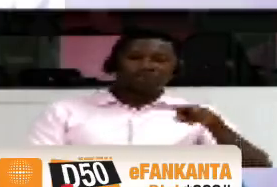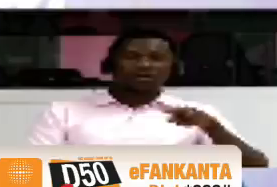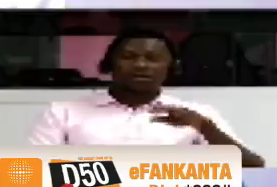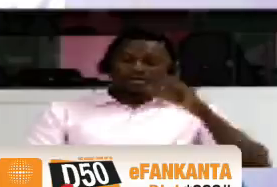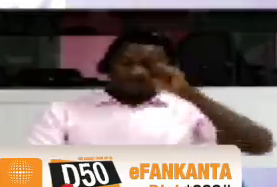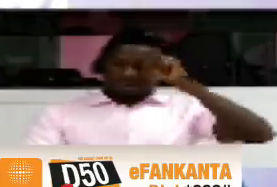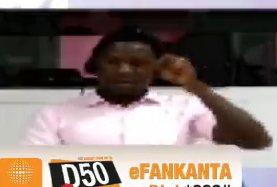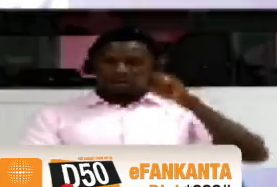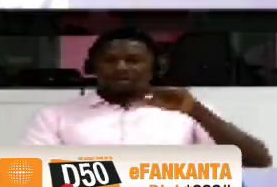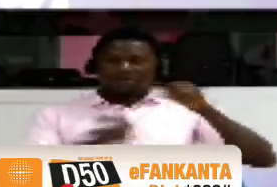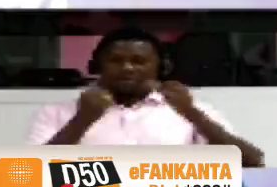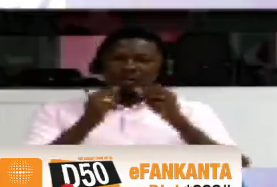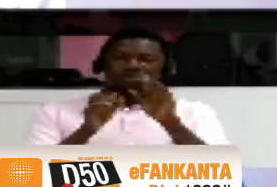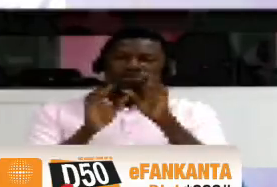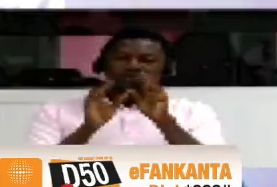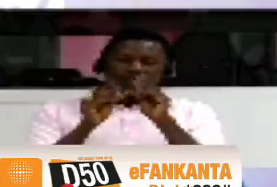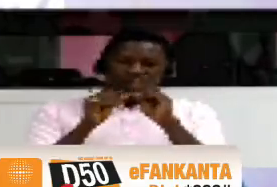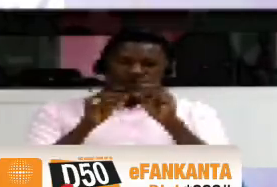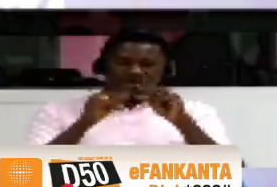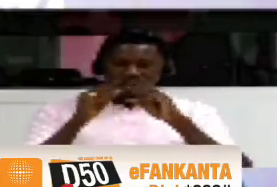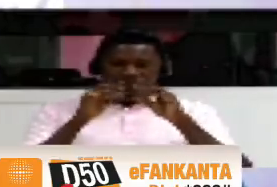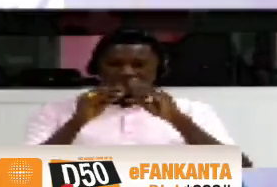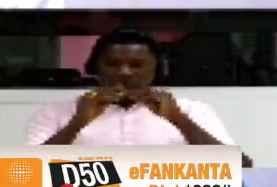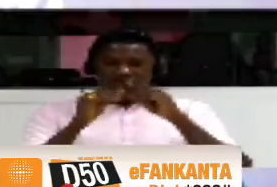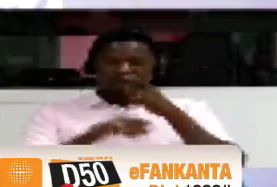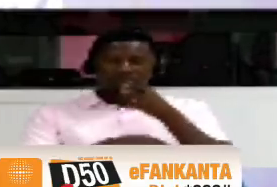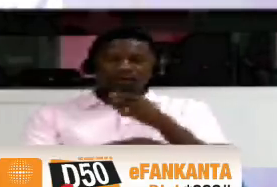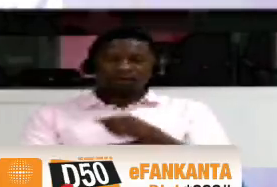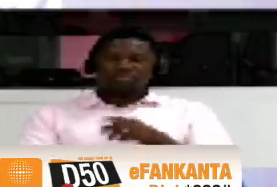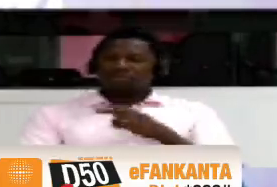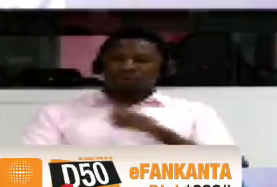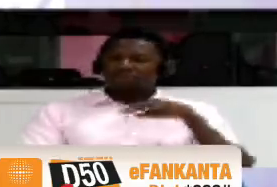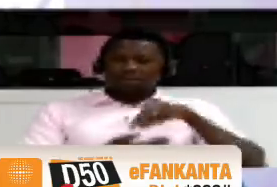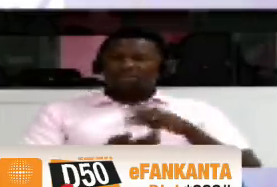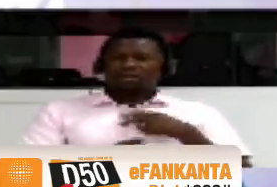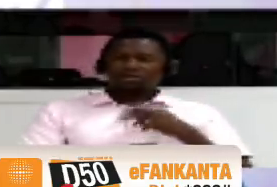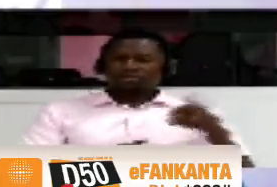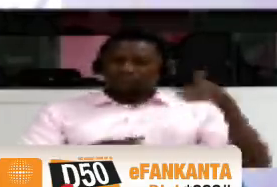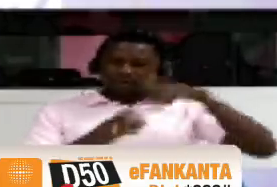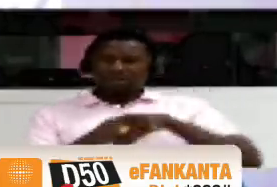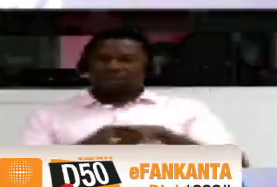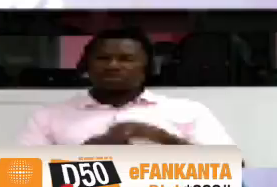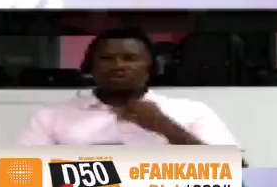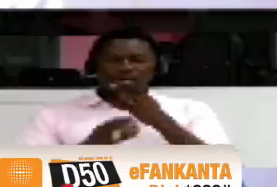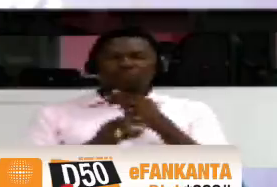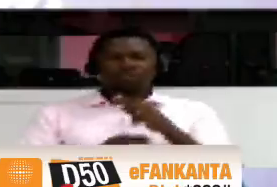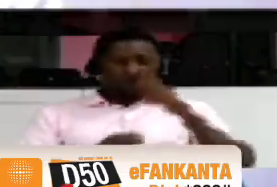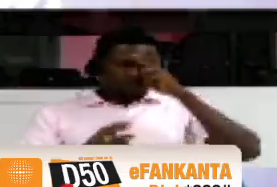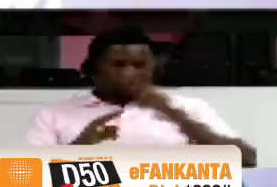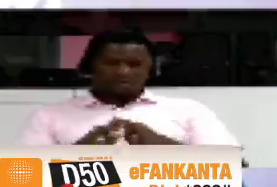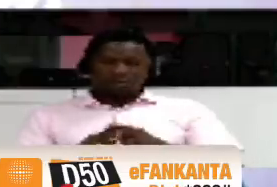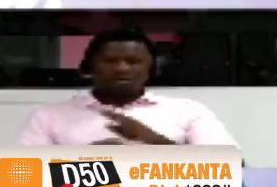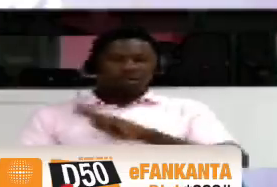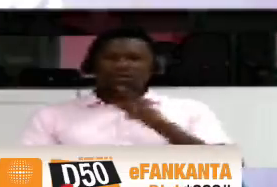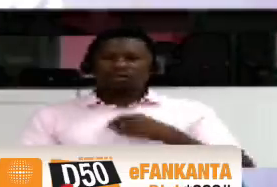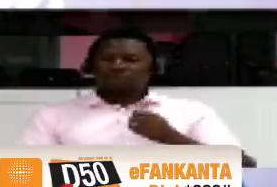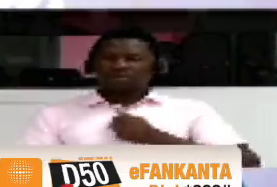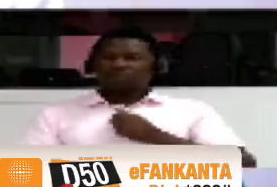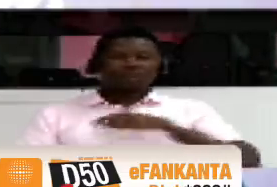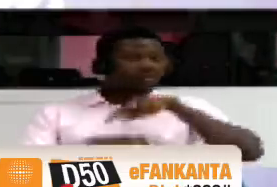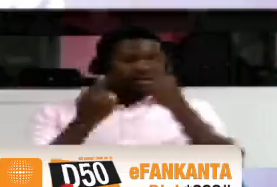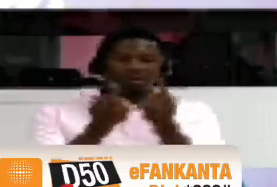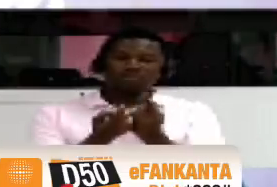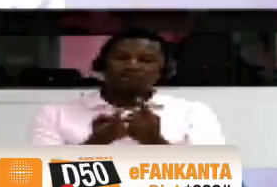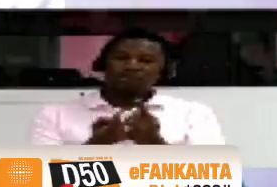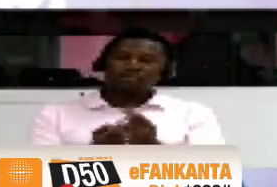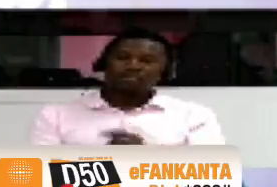talking to them. But I couldn't stand it. I have to chip in, and I told them, with due respect, I don't think we are afraid of anything.